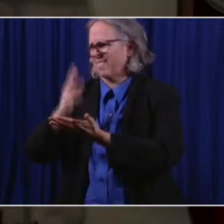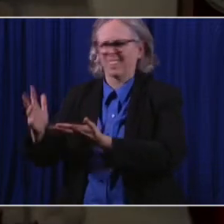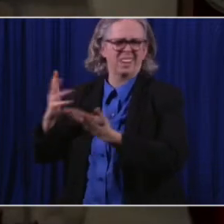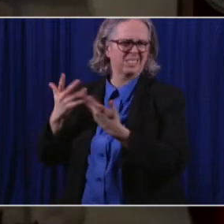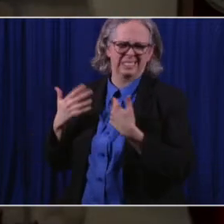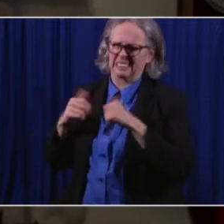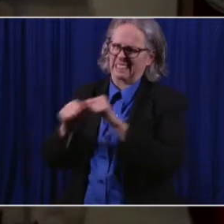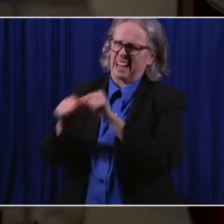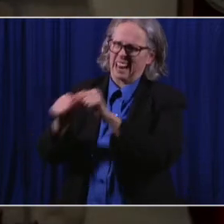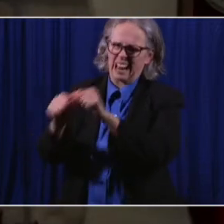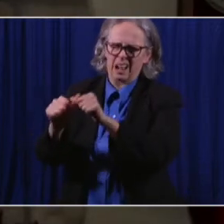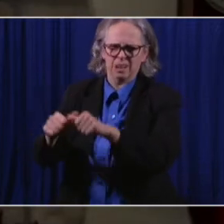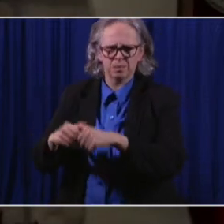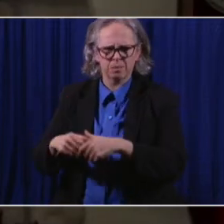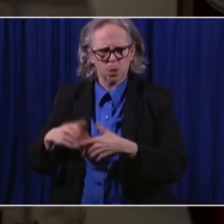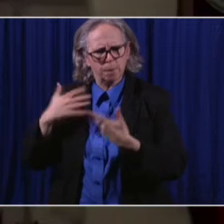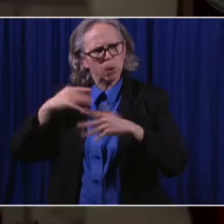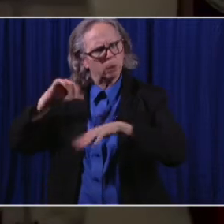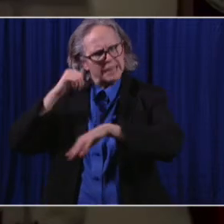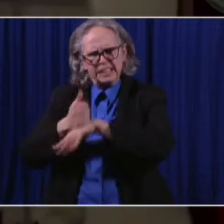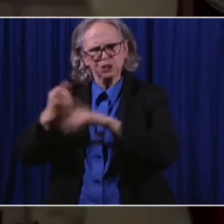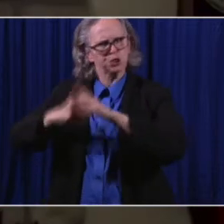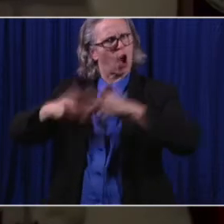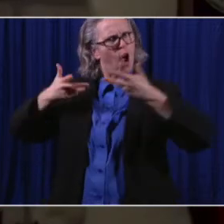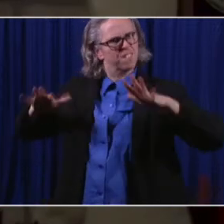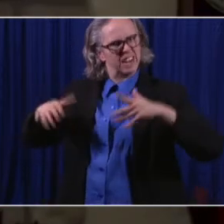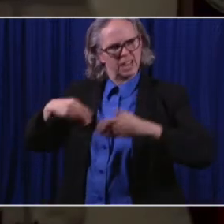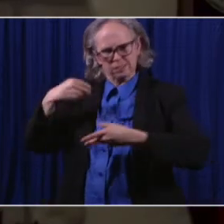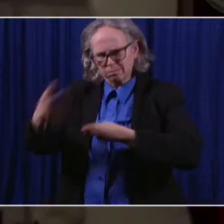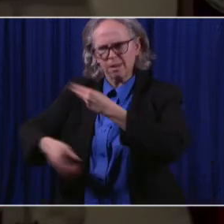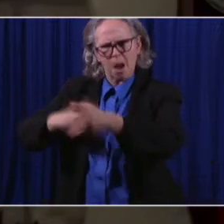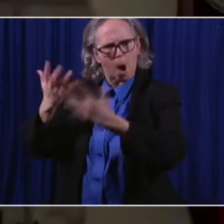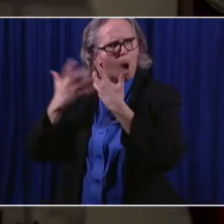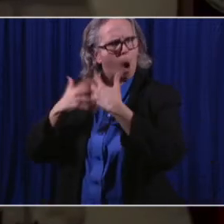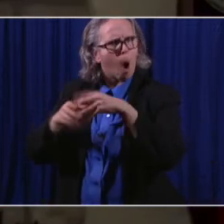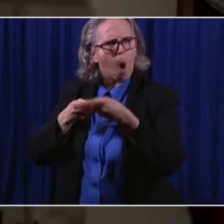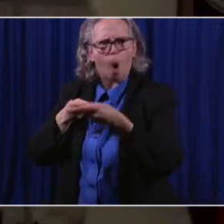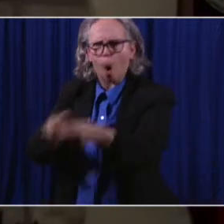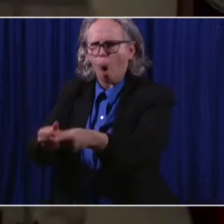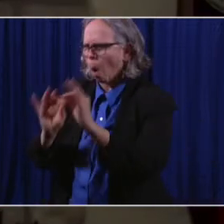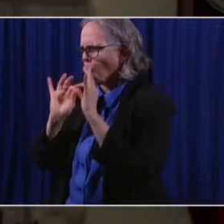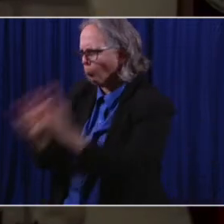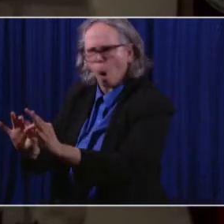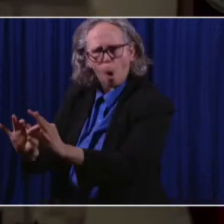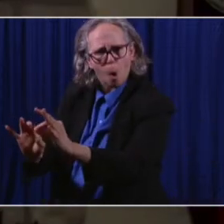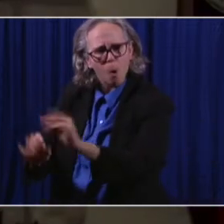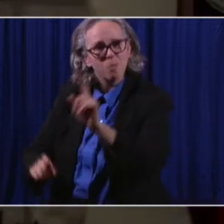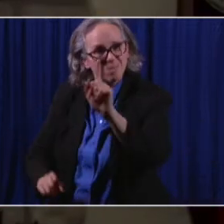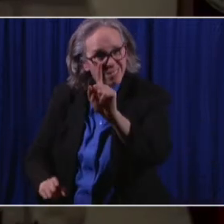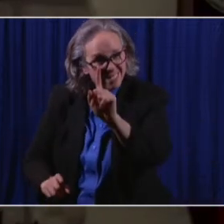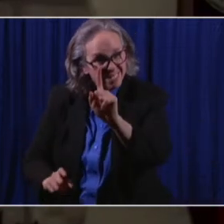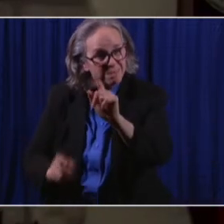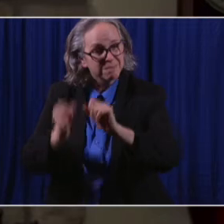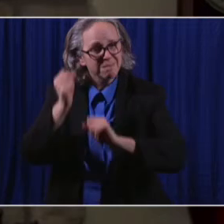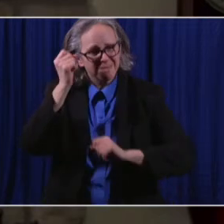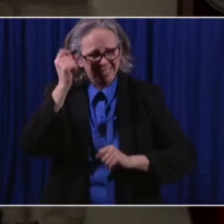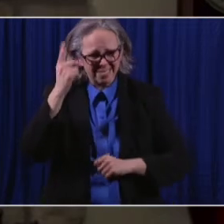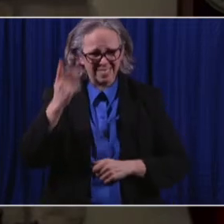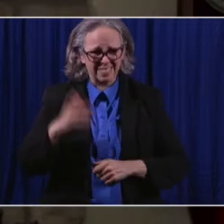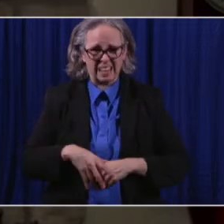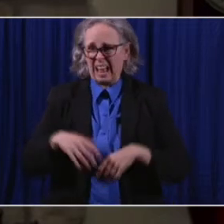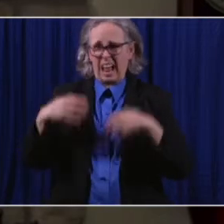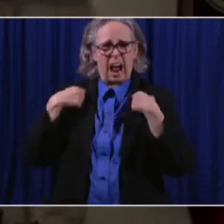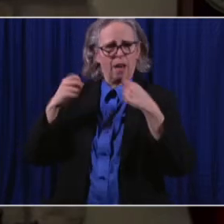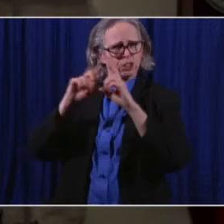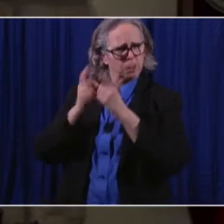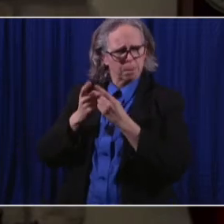to get that job done. And we have people out there who are doing this. We have, for example, our health departments who are getting vaccines. They're